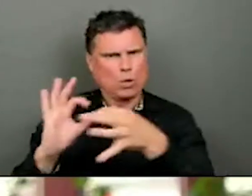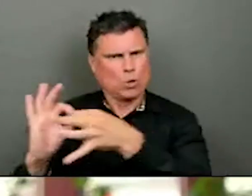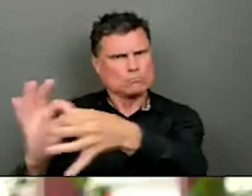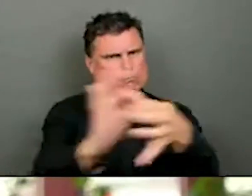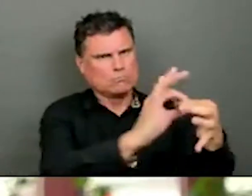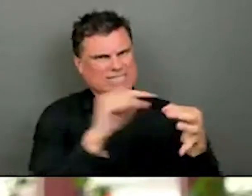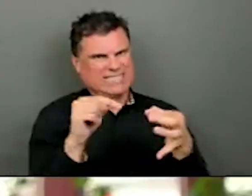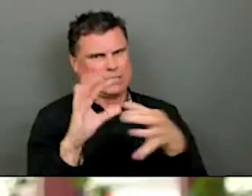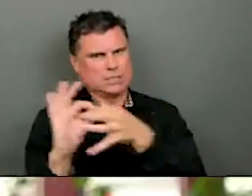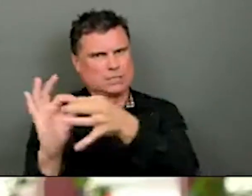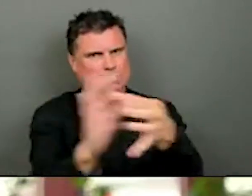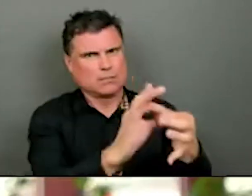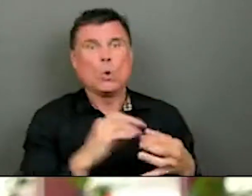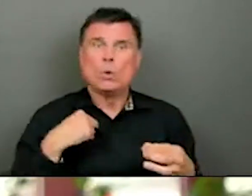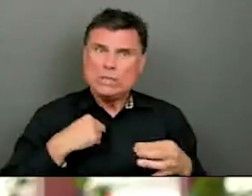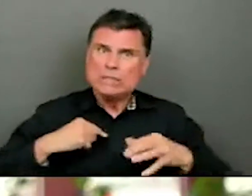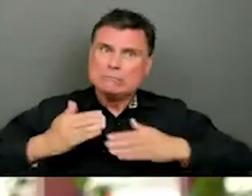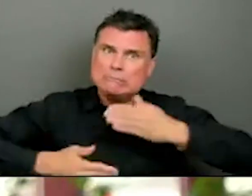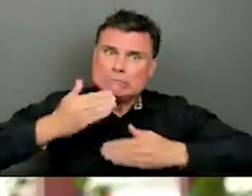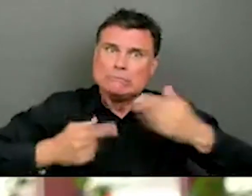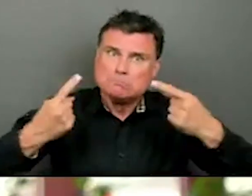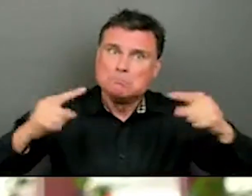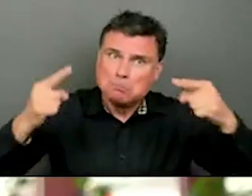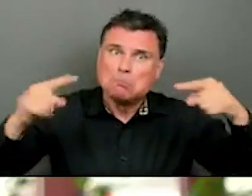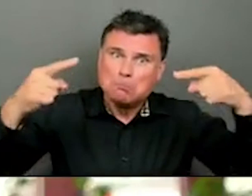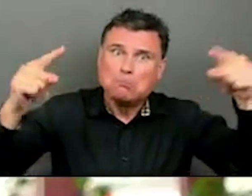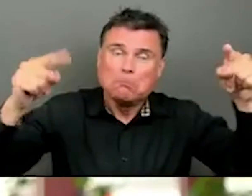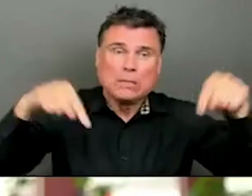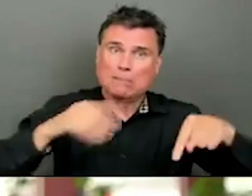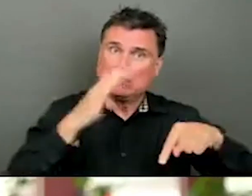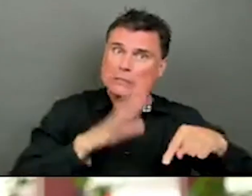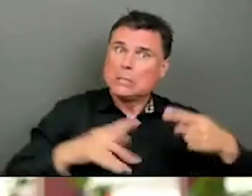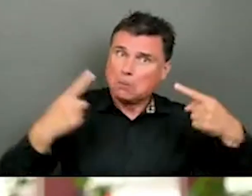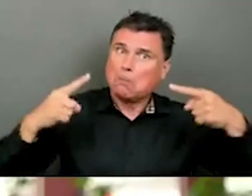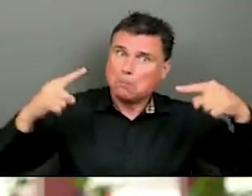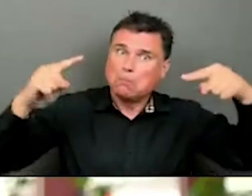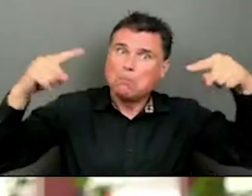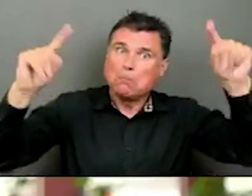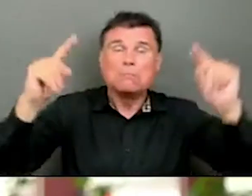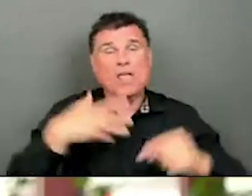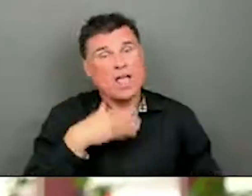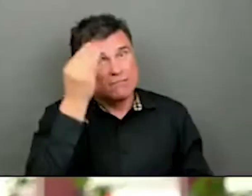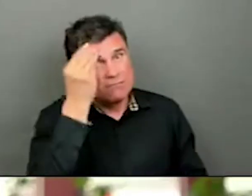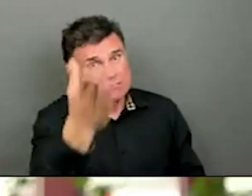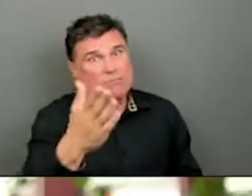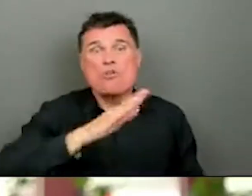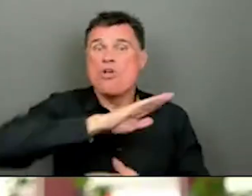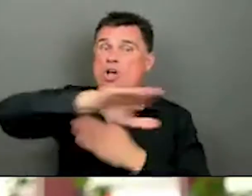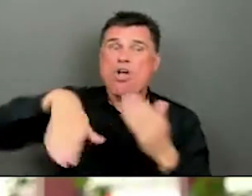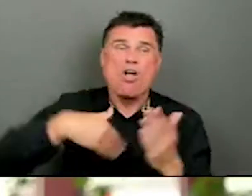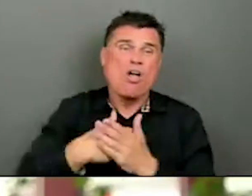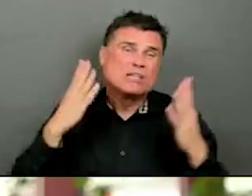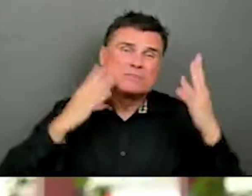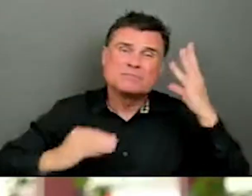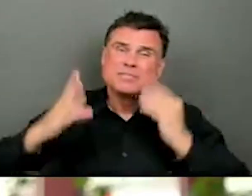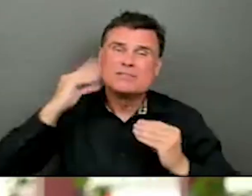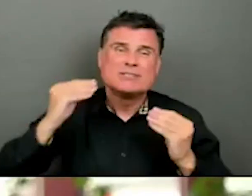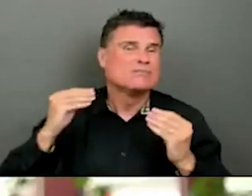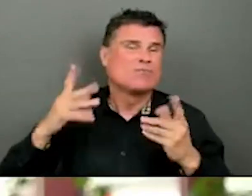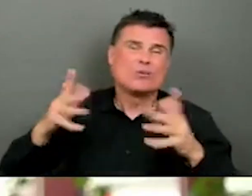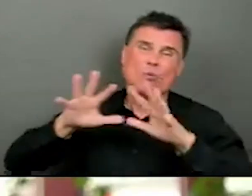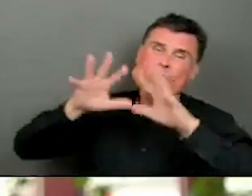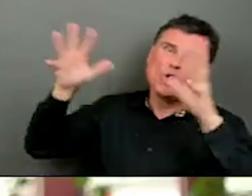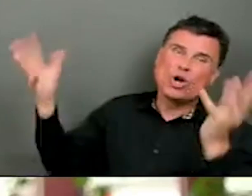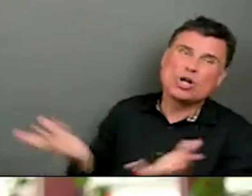supporting others to do theirs. I've said many times we're all in this same global storm, but we are not all in the same boat,